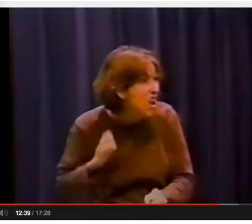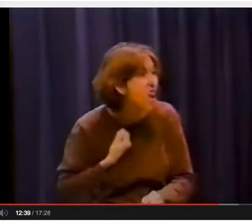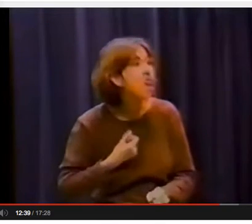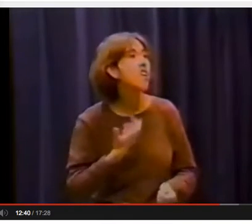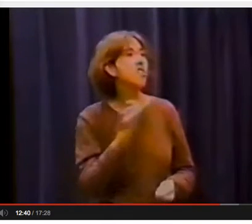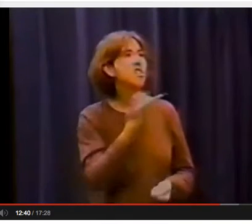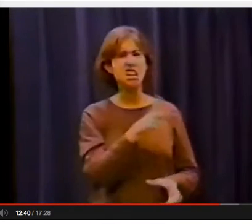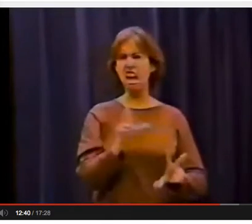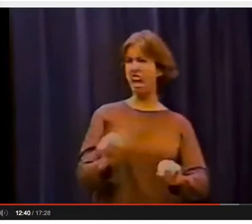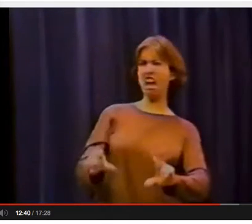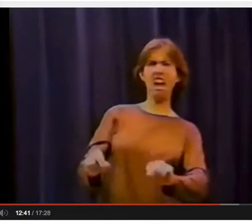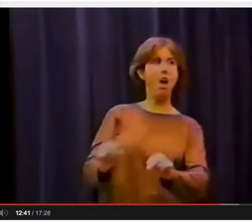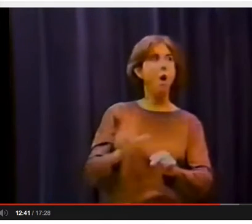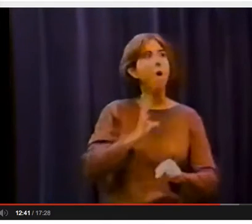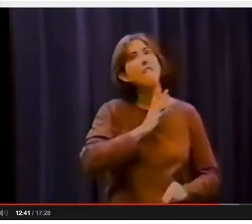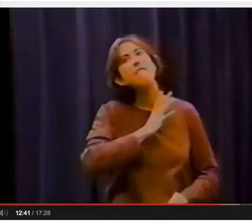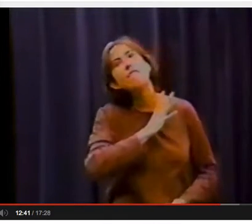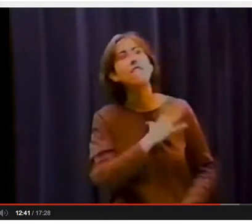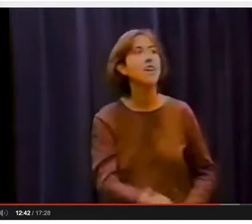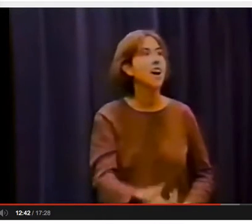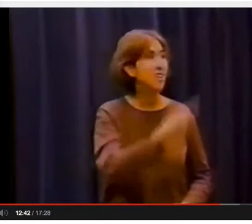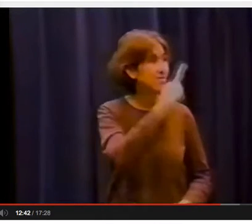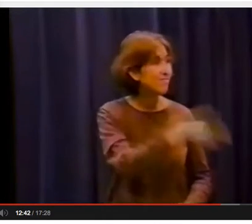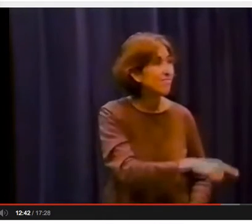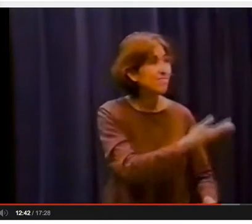encourage the students to not join.